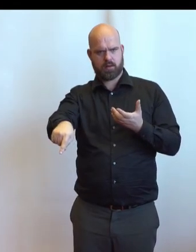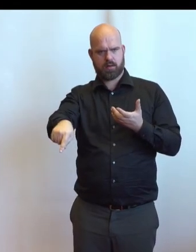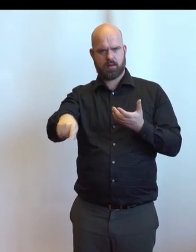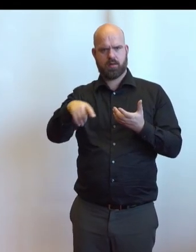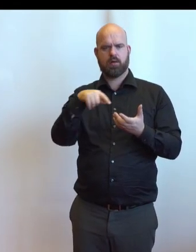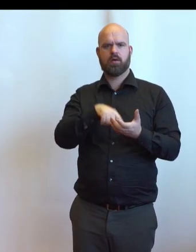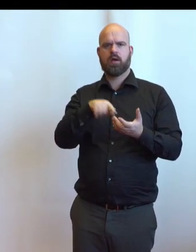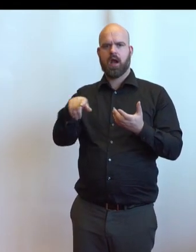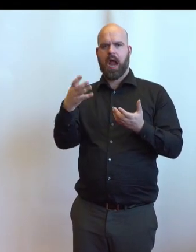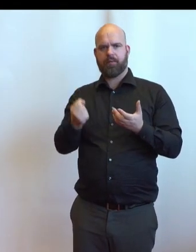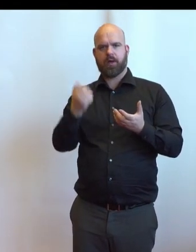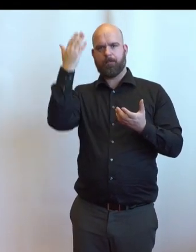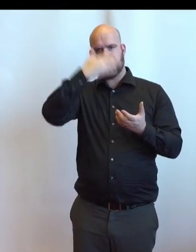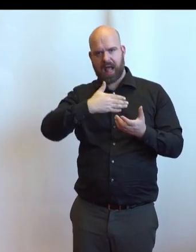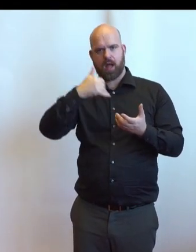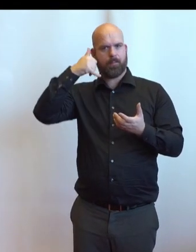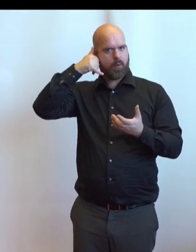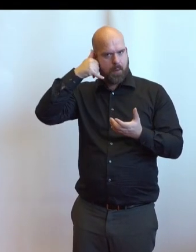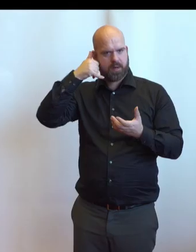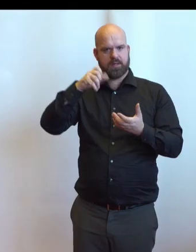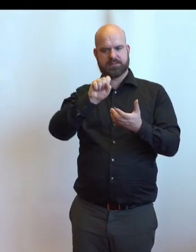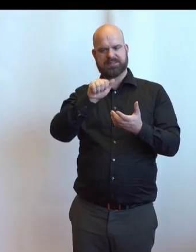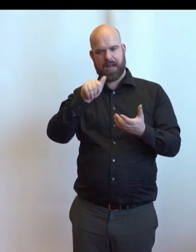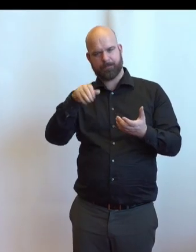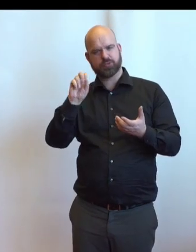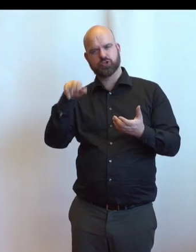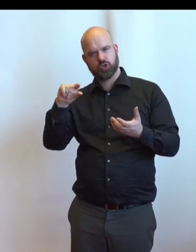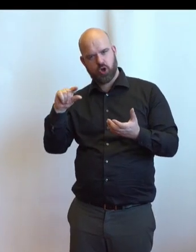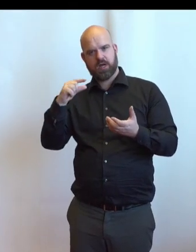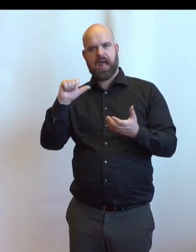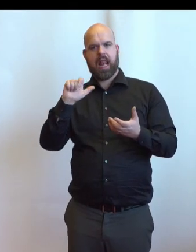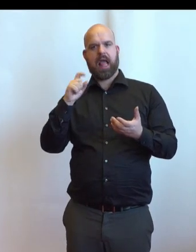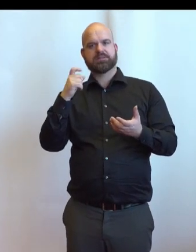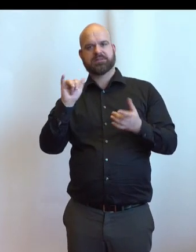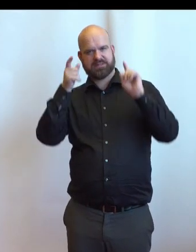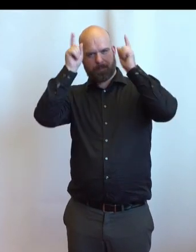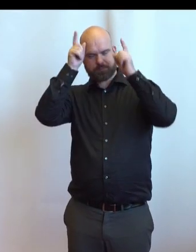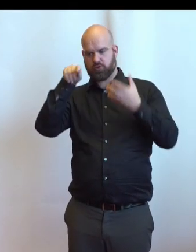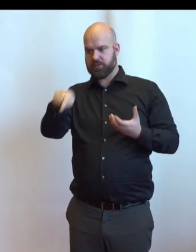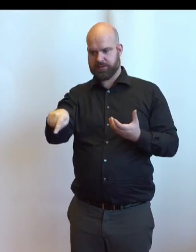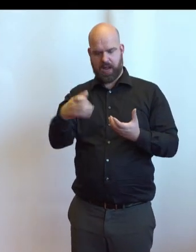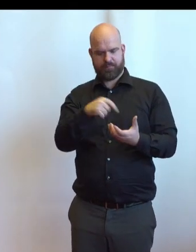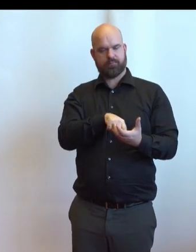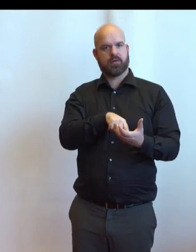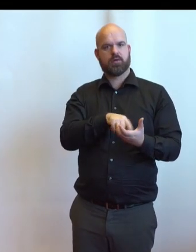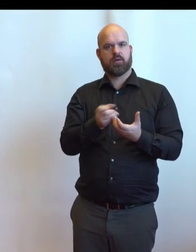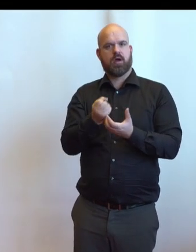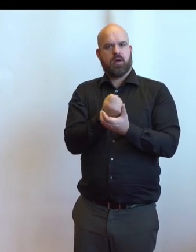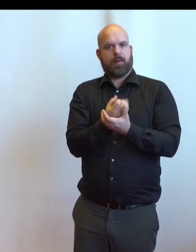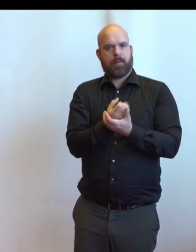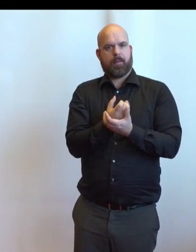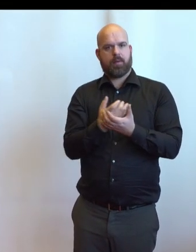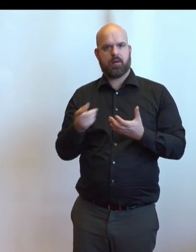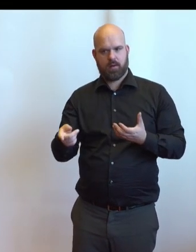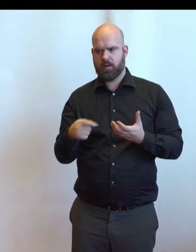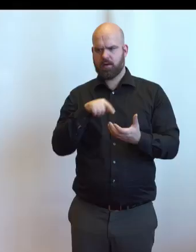phone. The solution provides natural language generation capability to describe the scene to the visually challenged